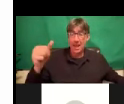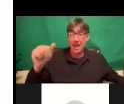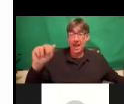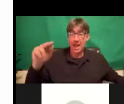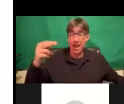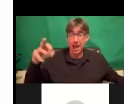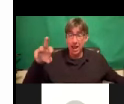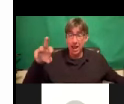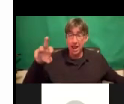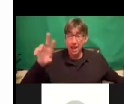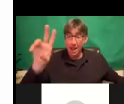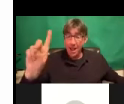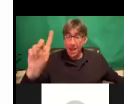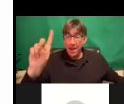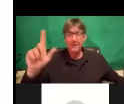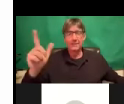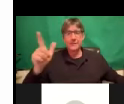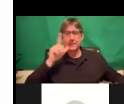with limited resources,